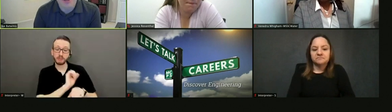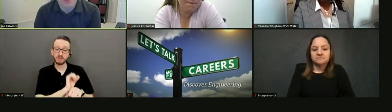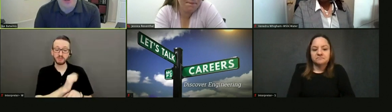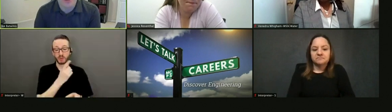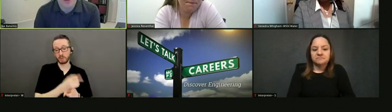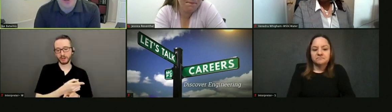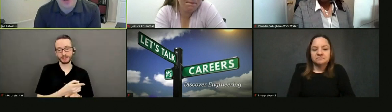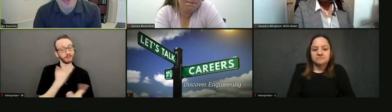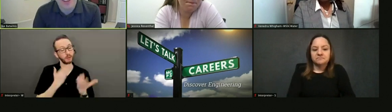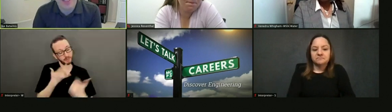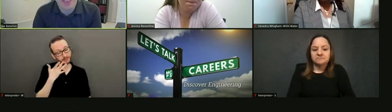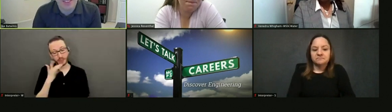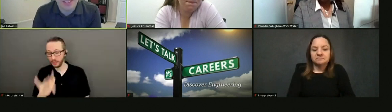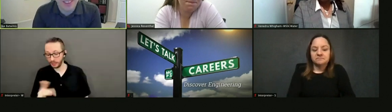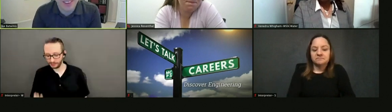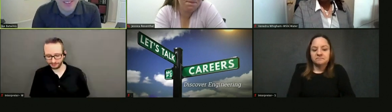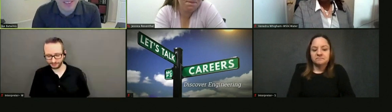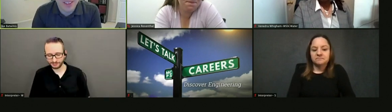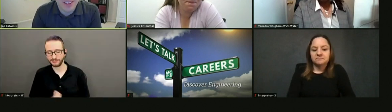lucky.